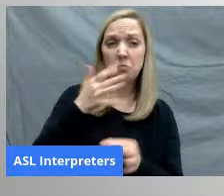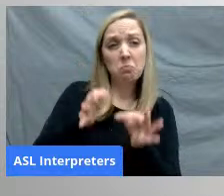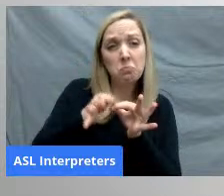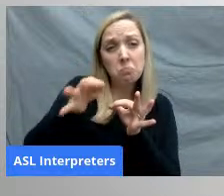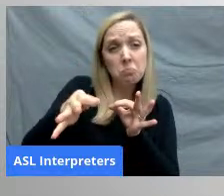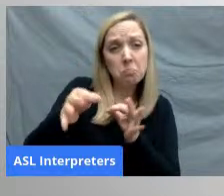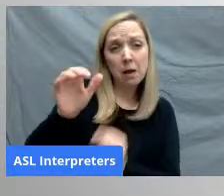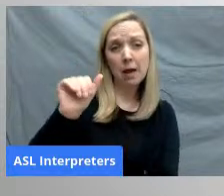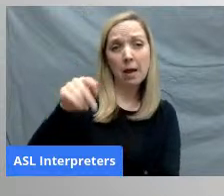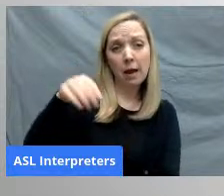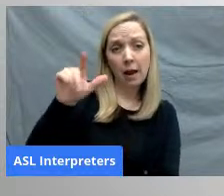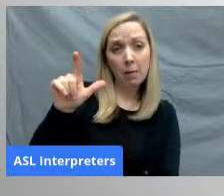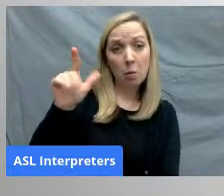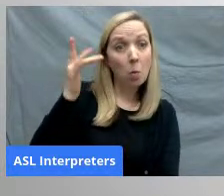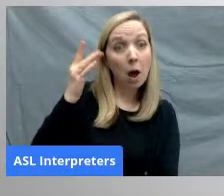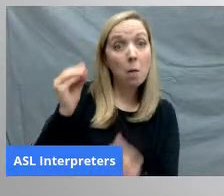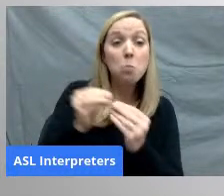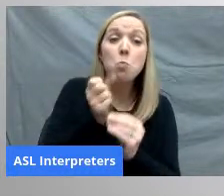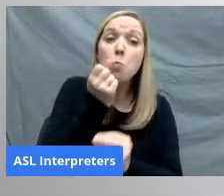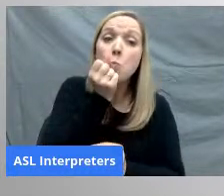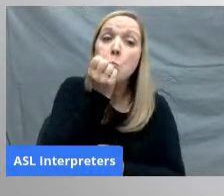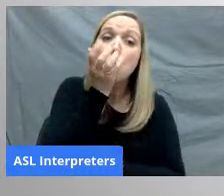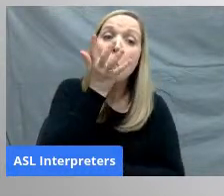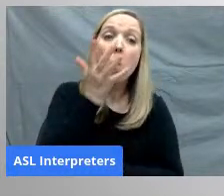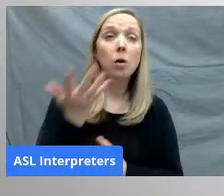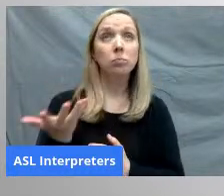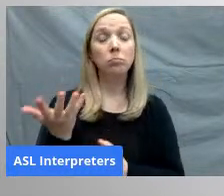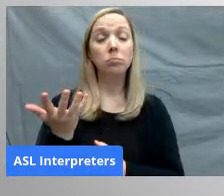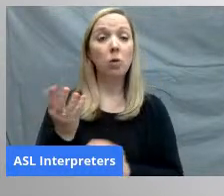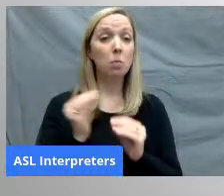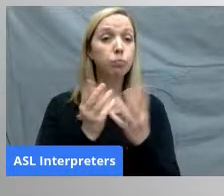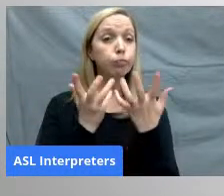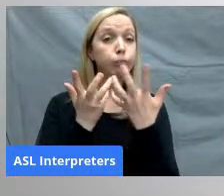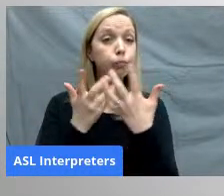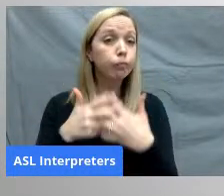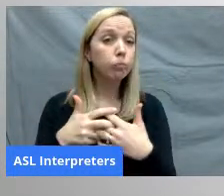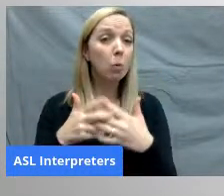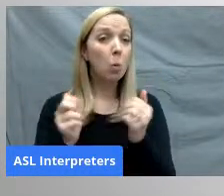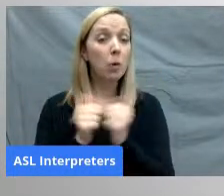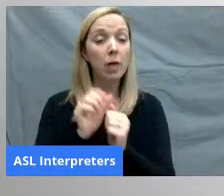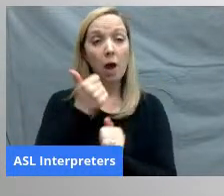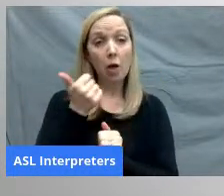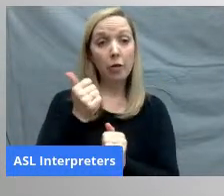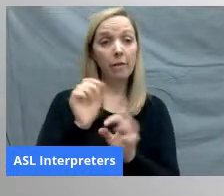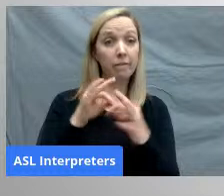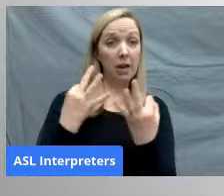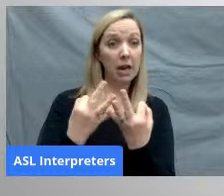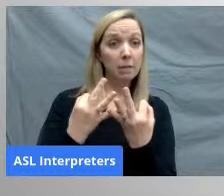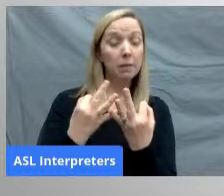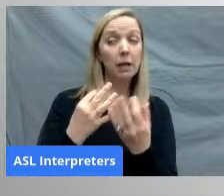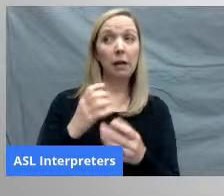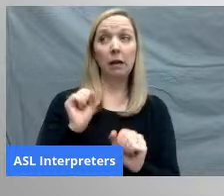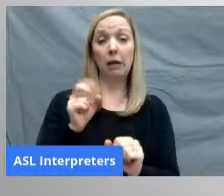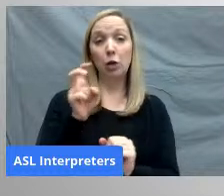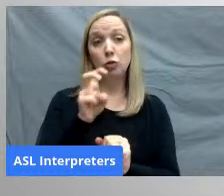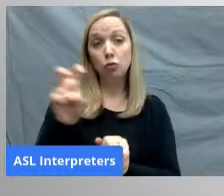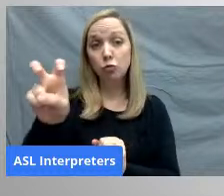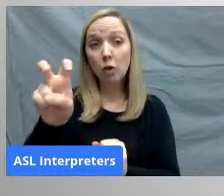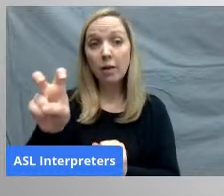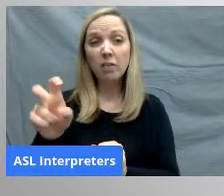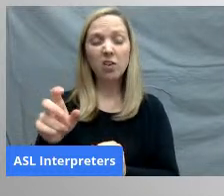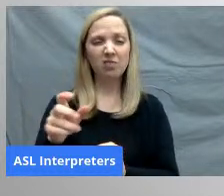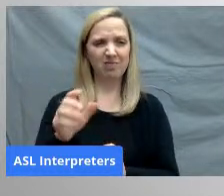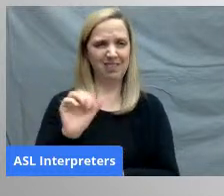because it was warmer weather. It was much more aligned with other family members and different reasons that they could travel in April instead of in March. And again, I